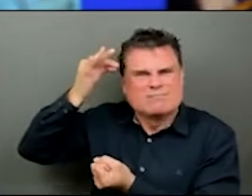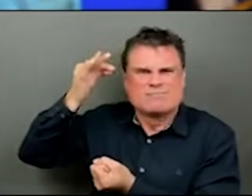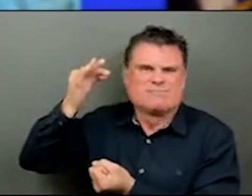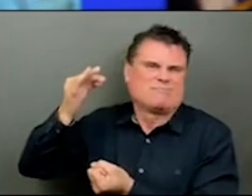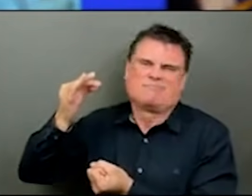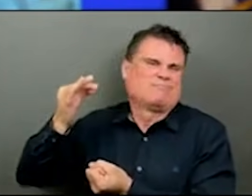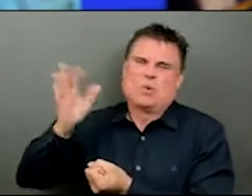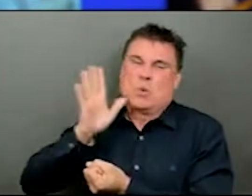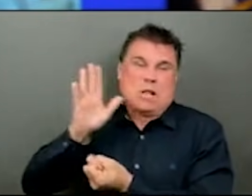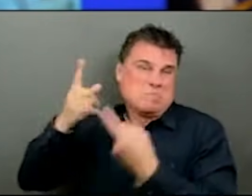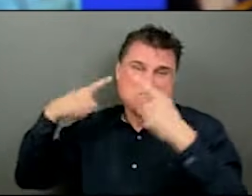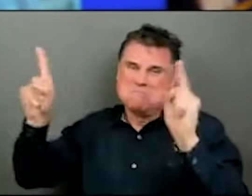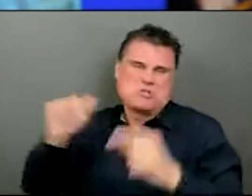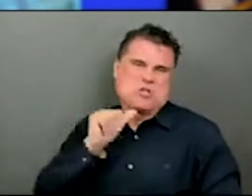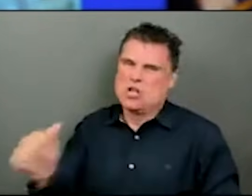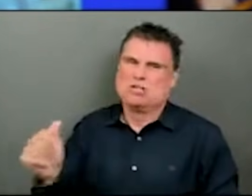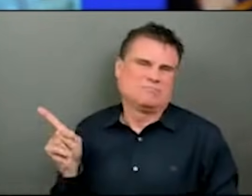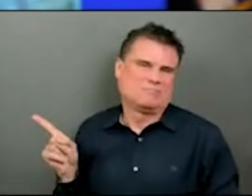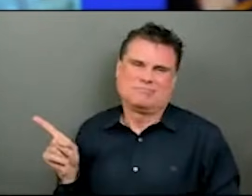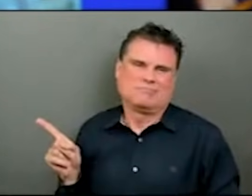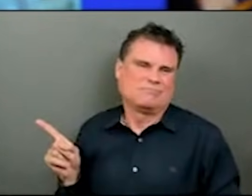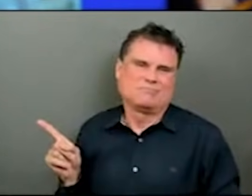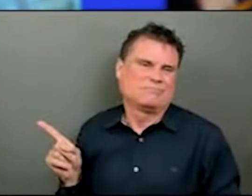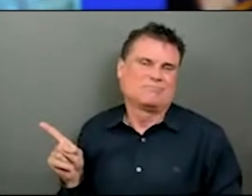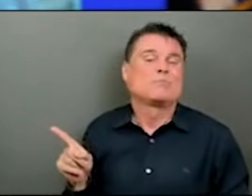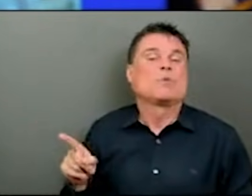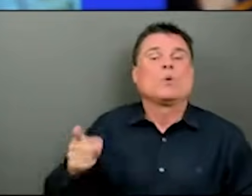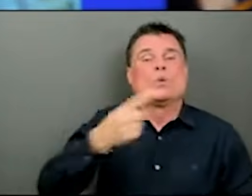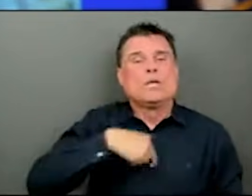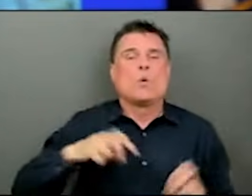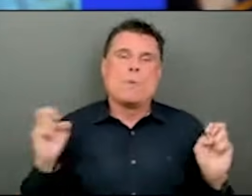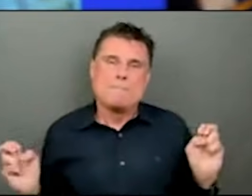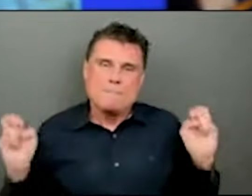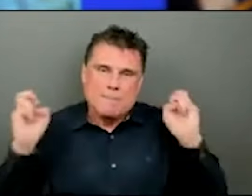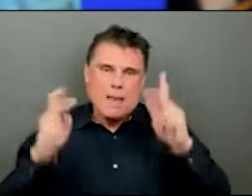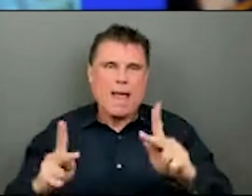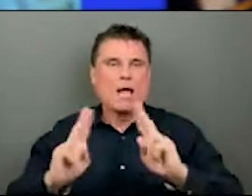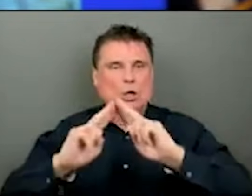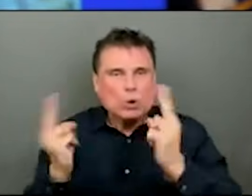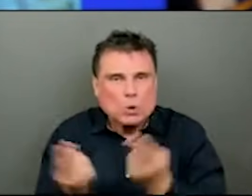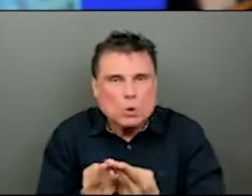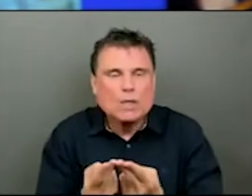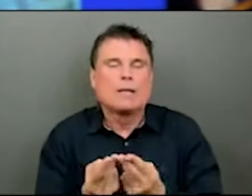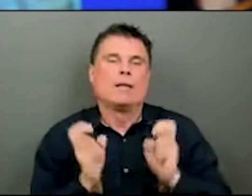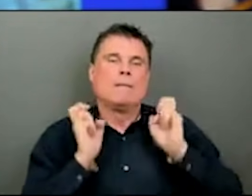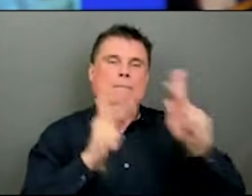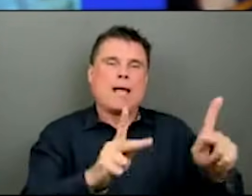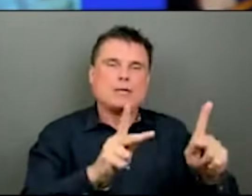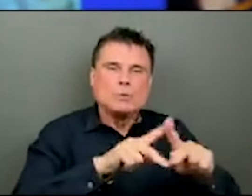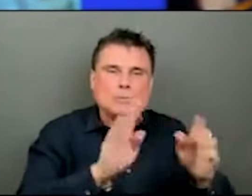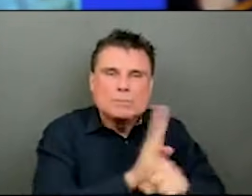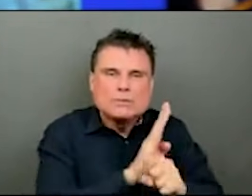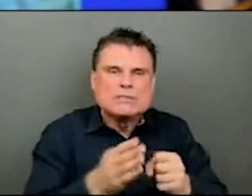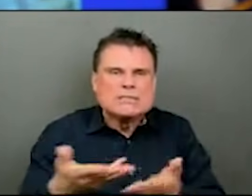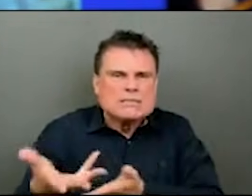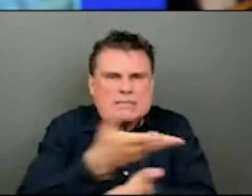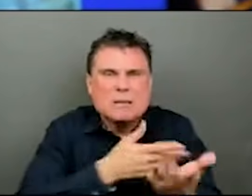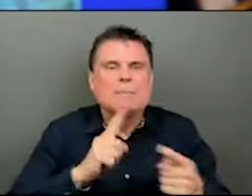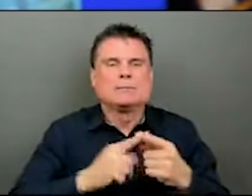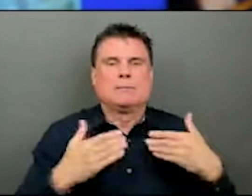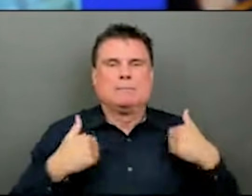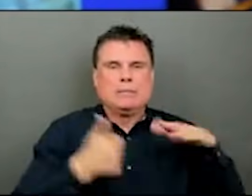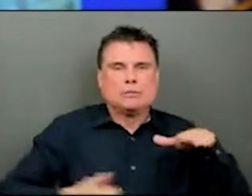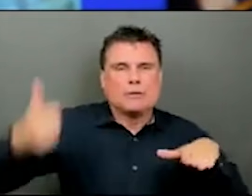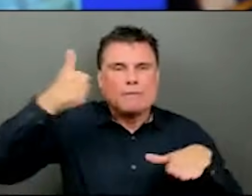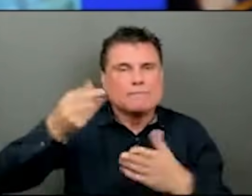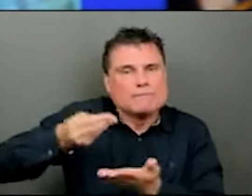to WorkSafe BC. It means going back to the Minister of Finance and finding a way to deliver these resources. How do we get the money